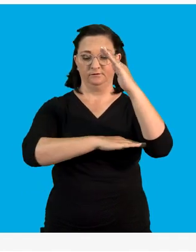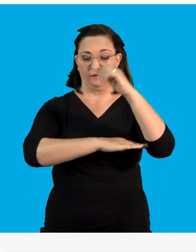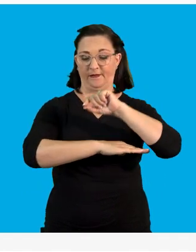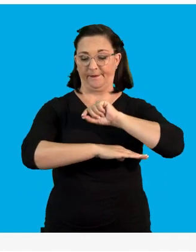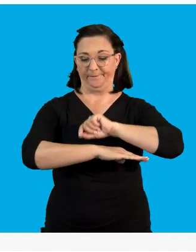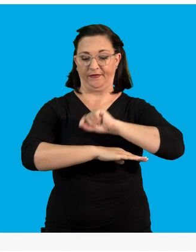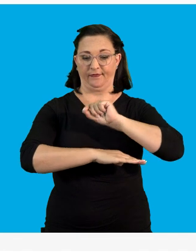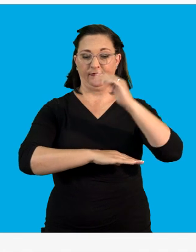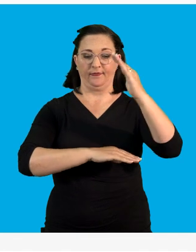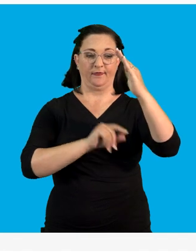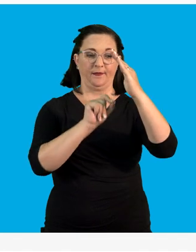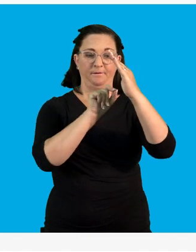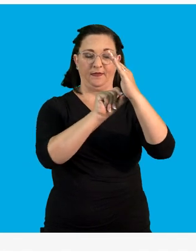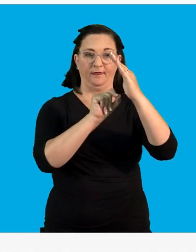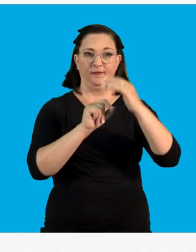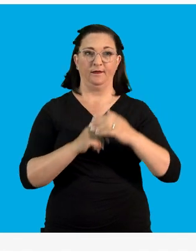our start